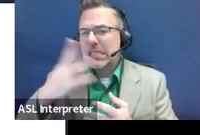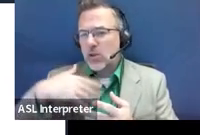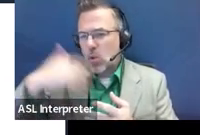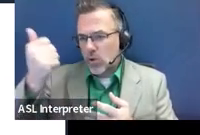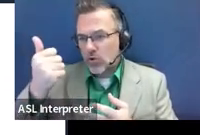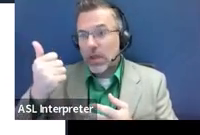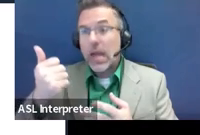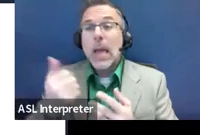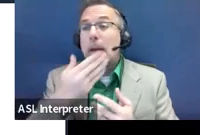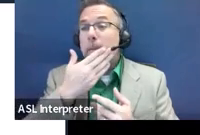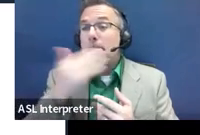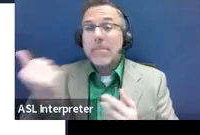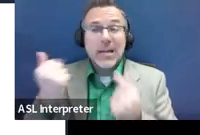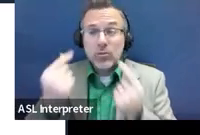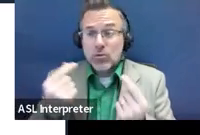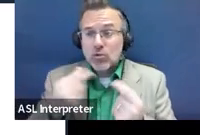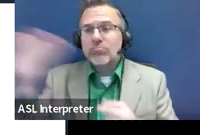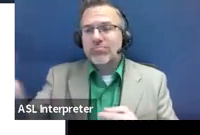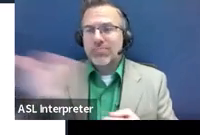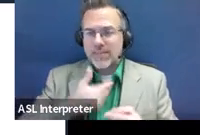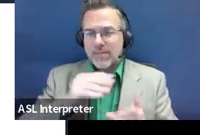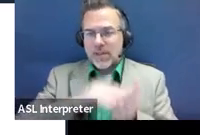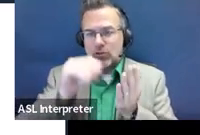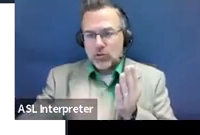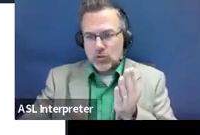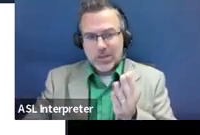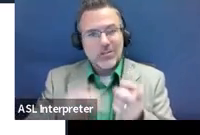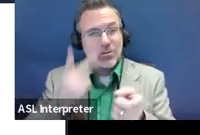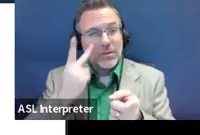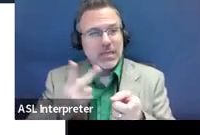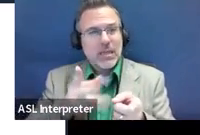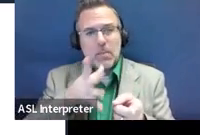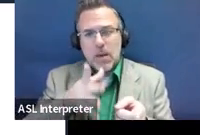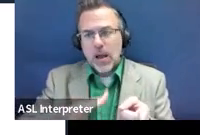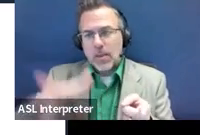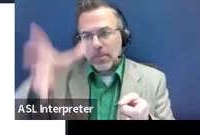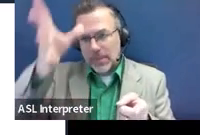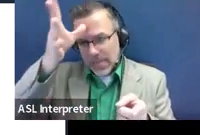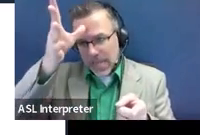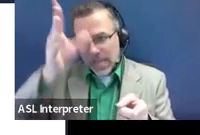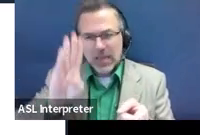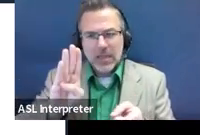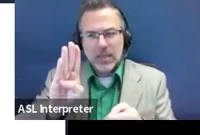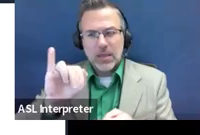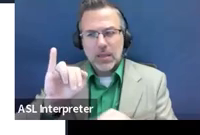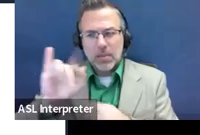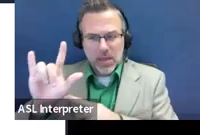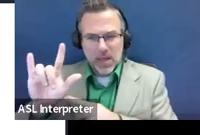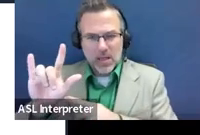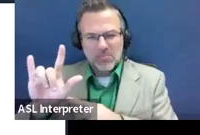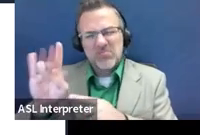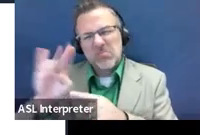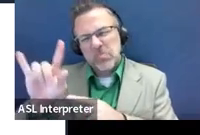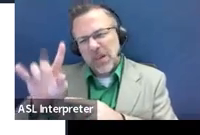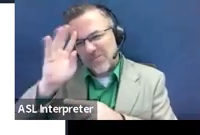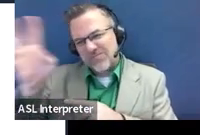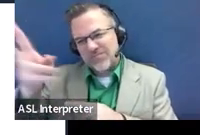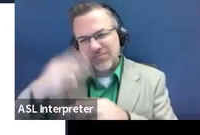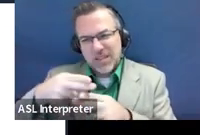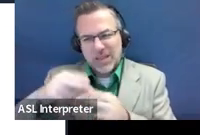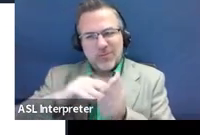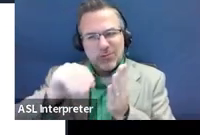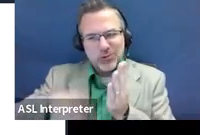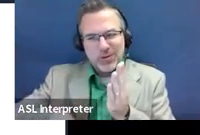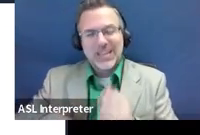that student in the salutation. You can see here it's mom, dad, and Bill. Bill would be the student. However, just making sure that